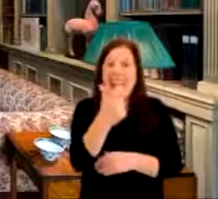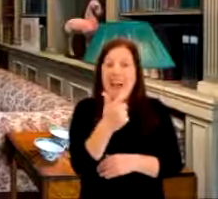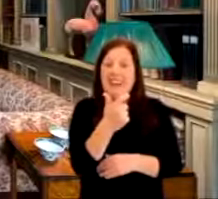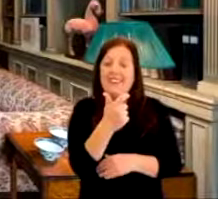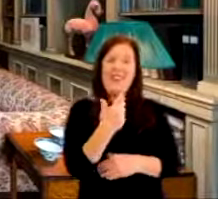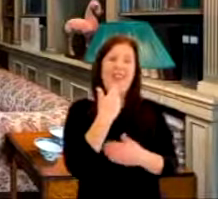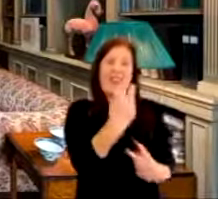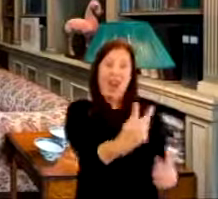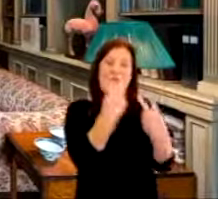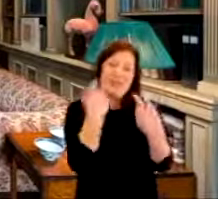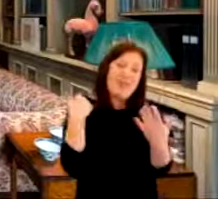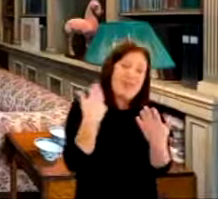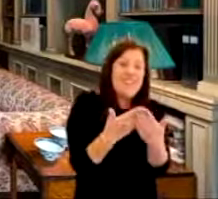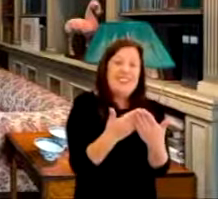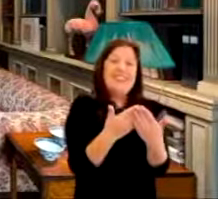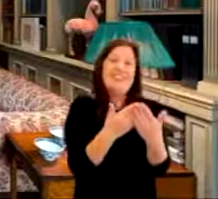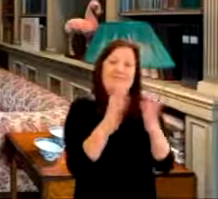goodbye.